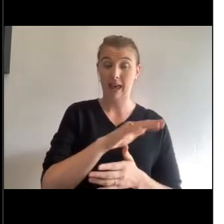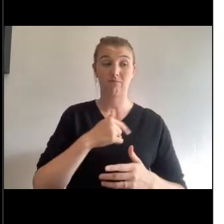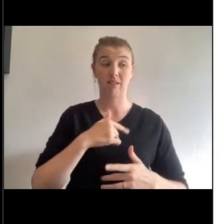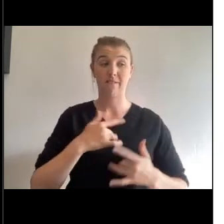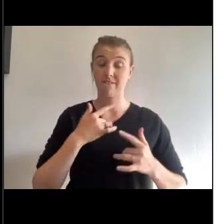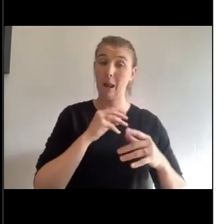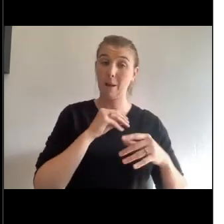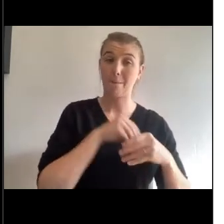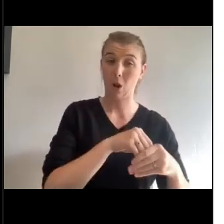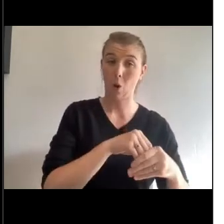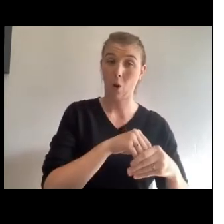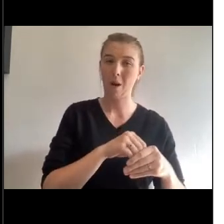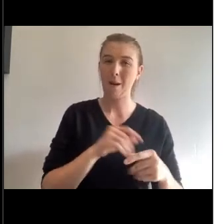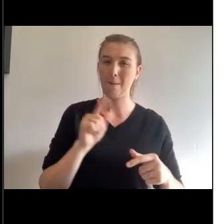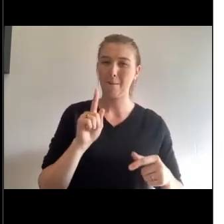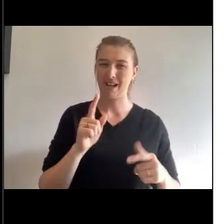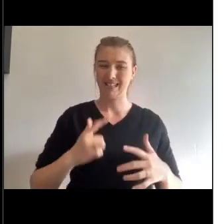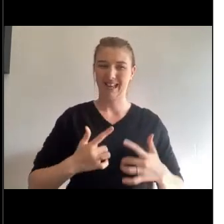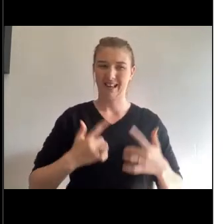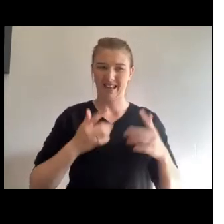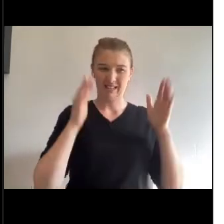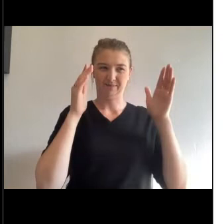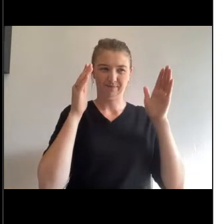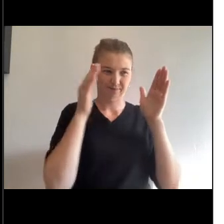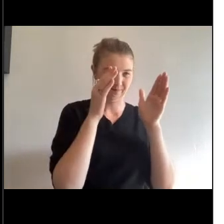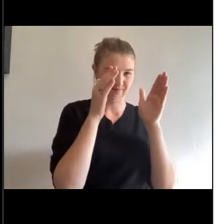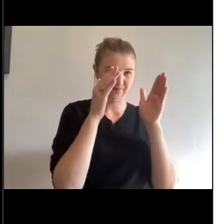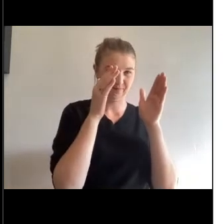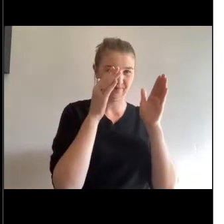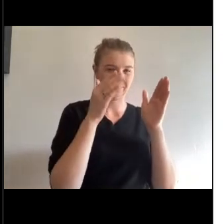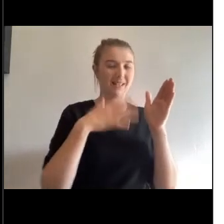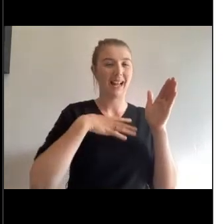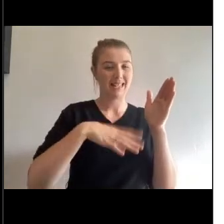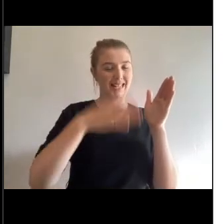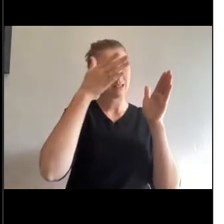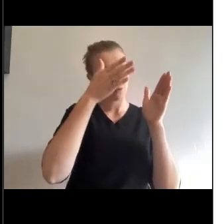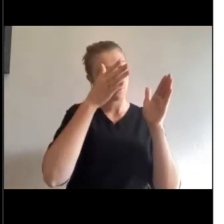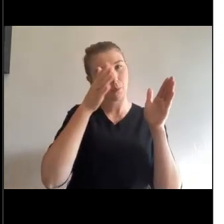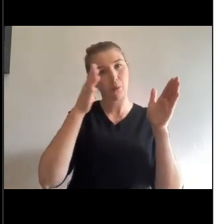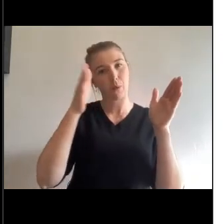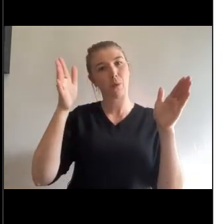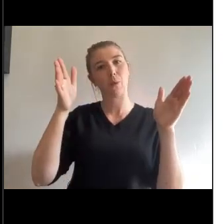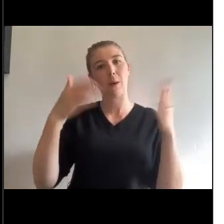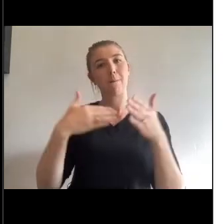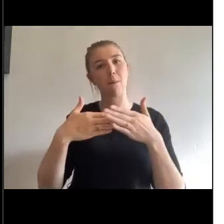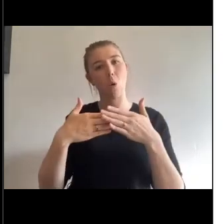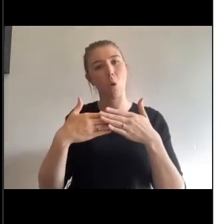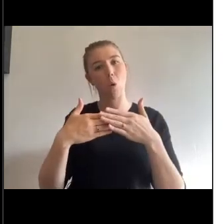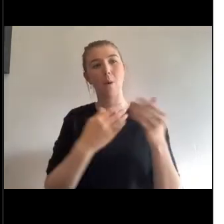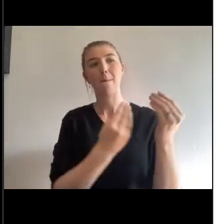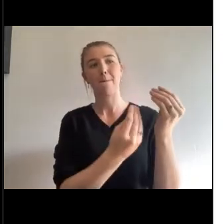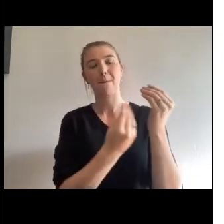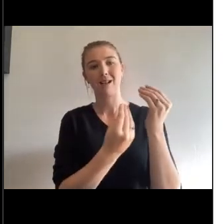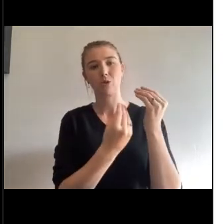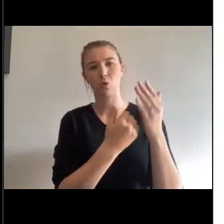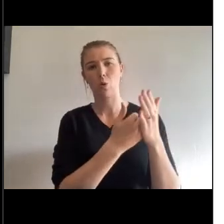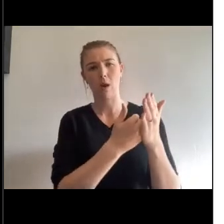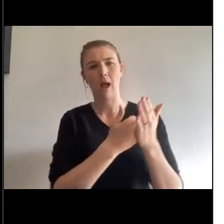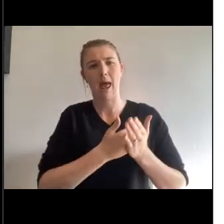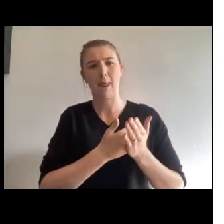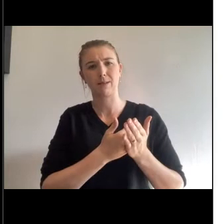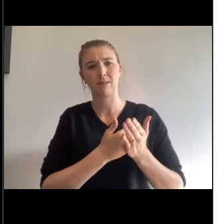very narrow-minded. I needed to expand, and the mentor was helping me with that and making me feel that